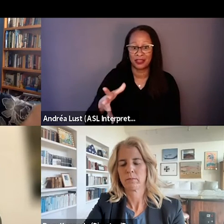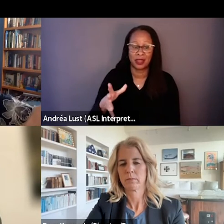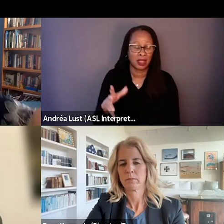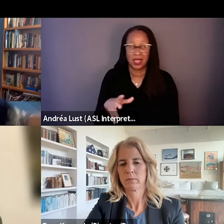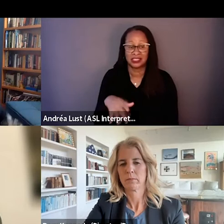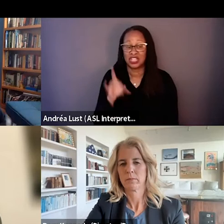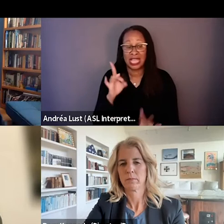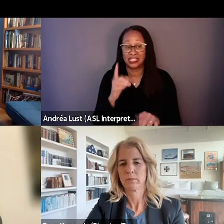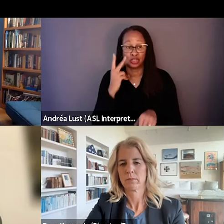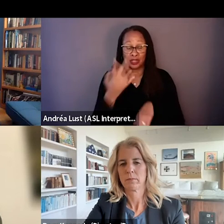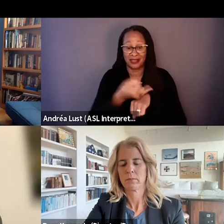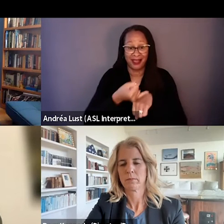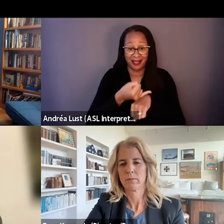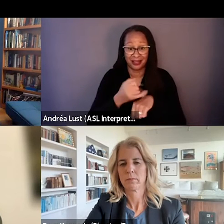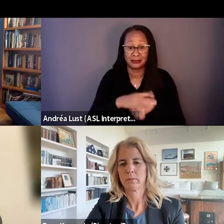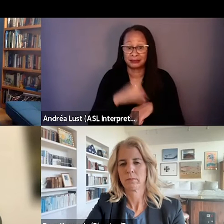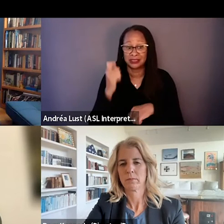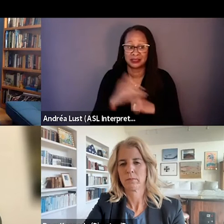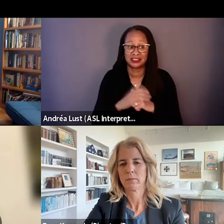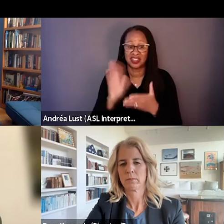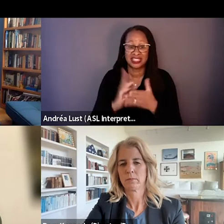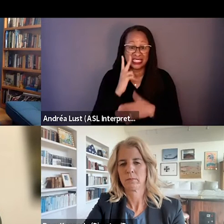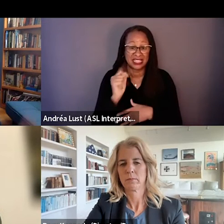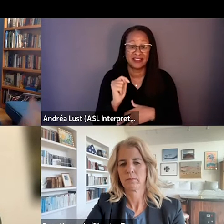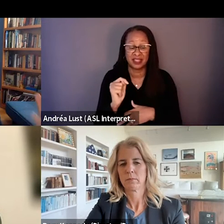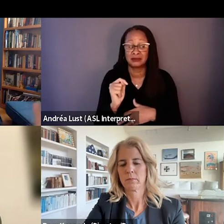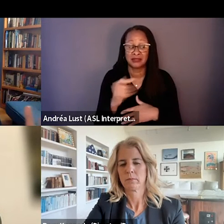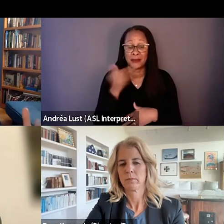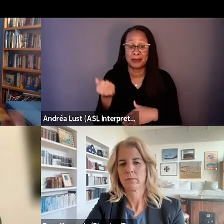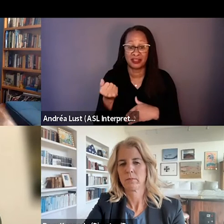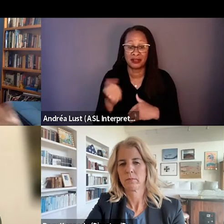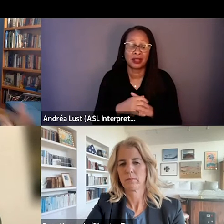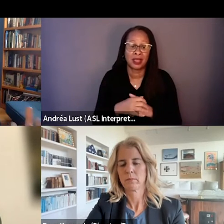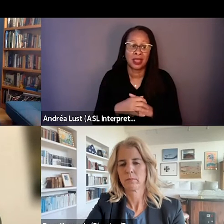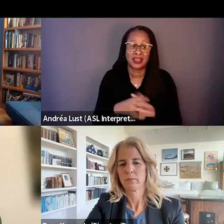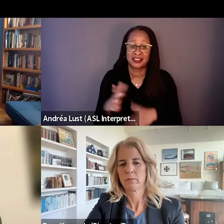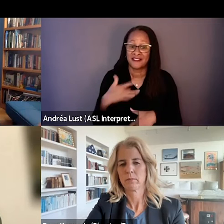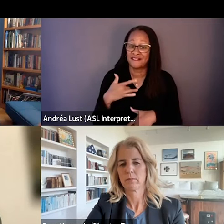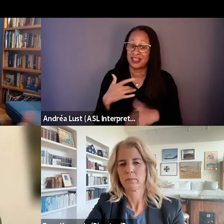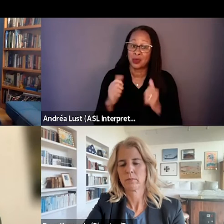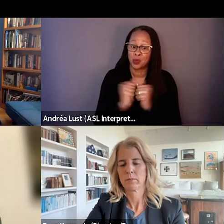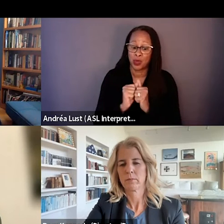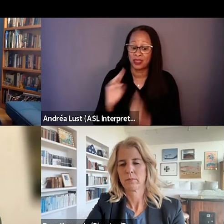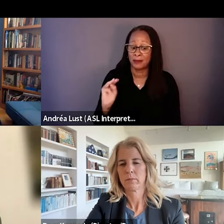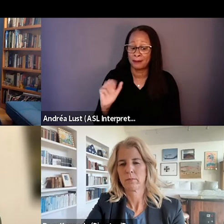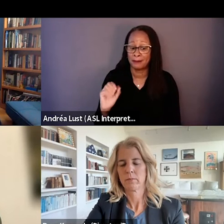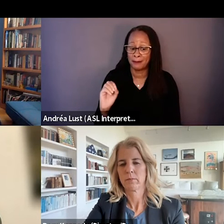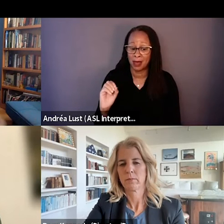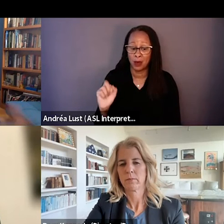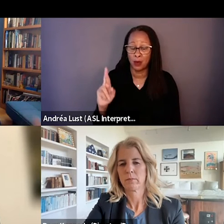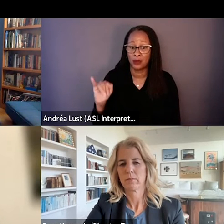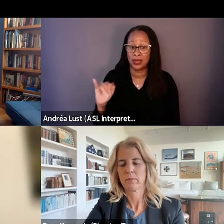see the island. And she said, the less I see of it, the better. Was there kind of a feeling among the Maori people in general about this event,